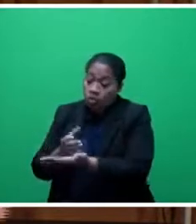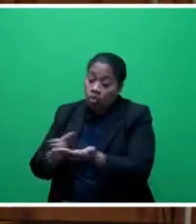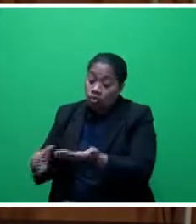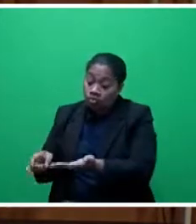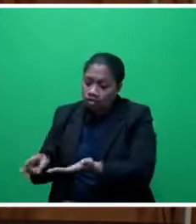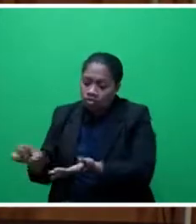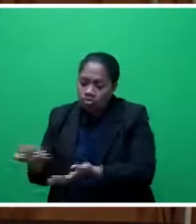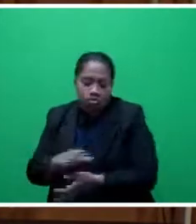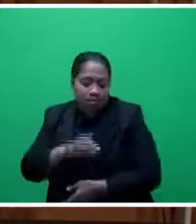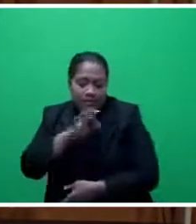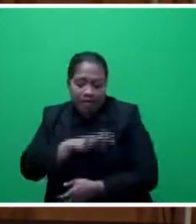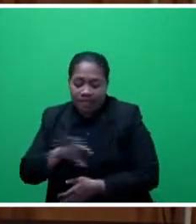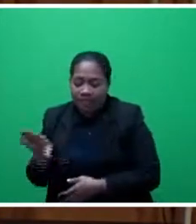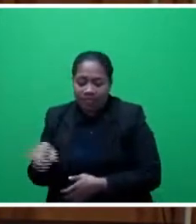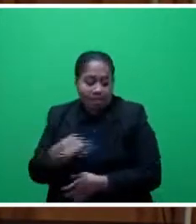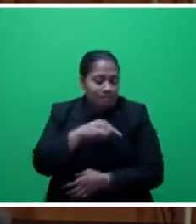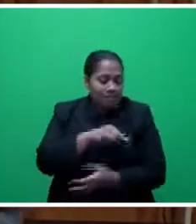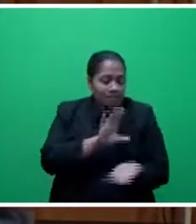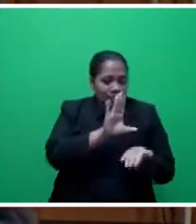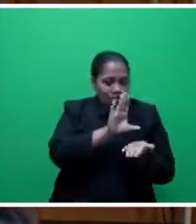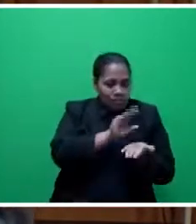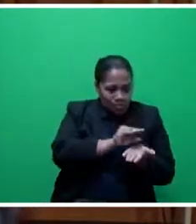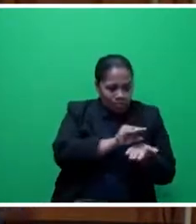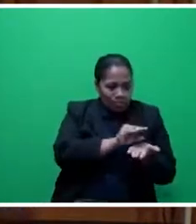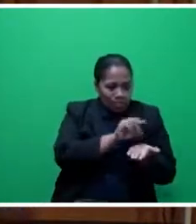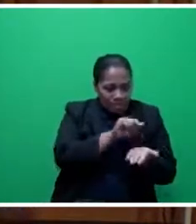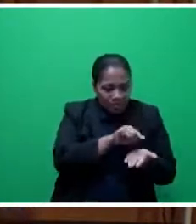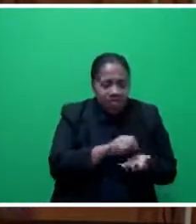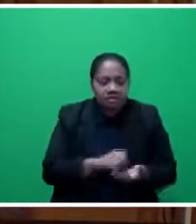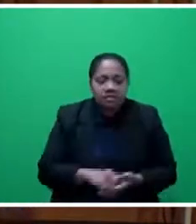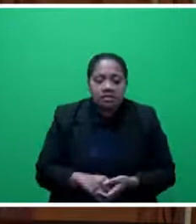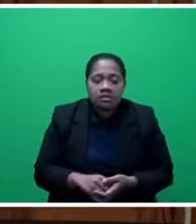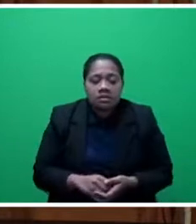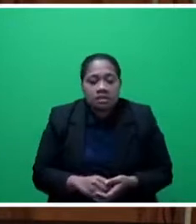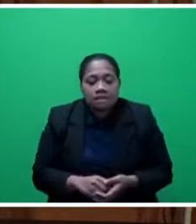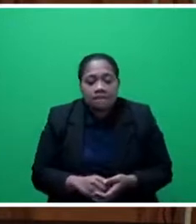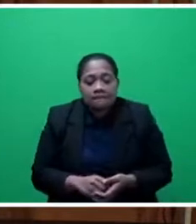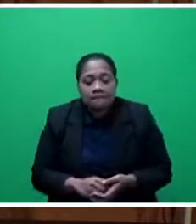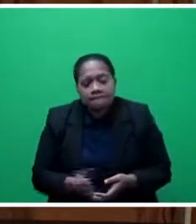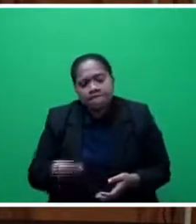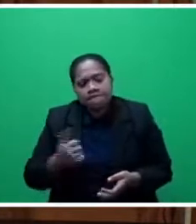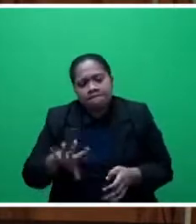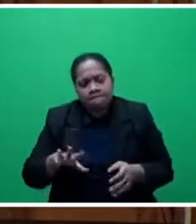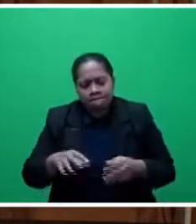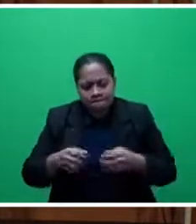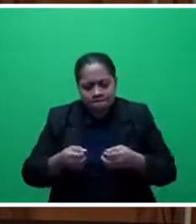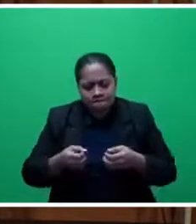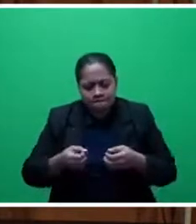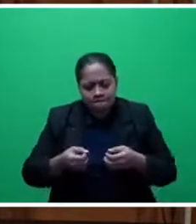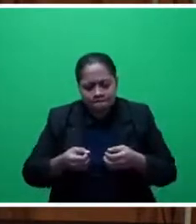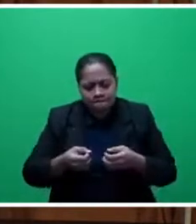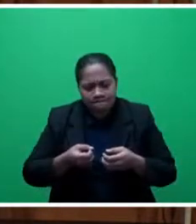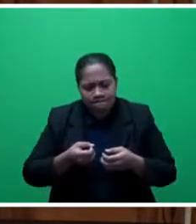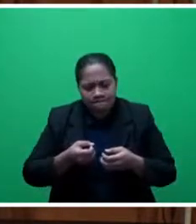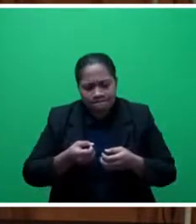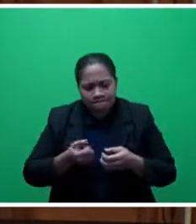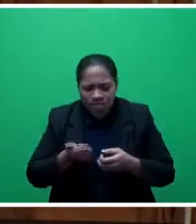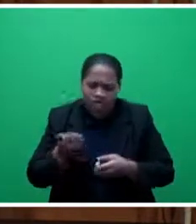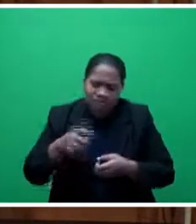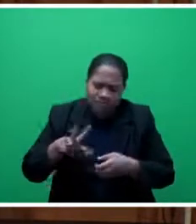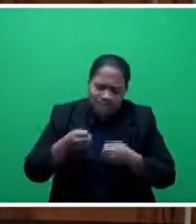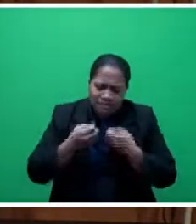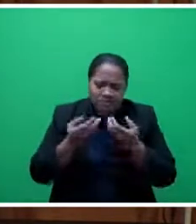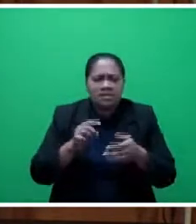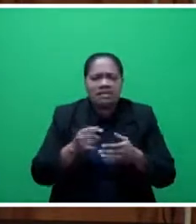that reduction in duty. Unfortunately, as highlighted also, that a number of times, a number of businesses, given the way that the